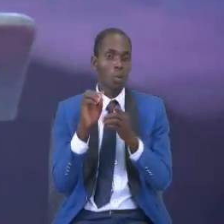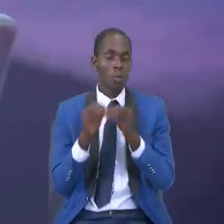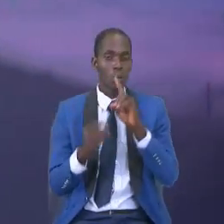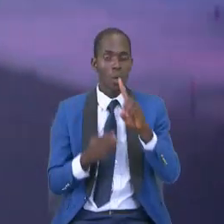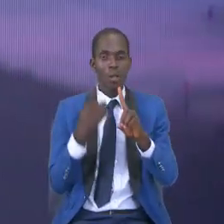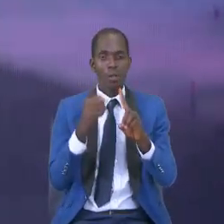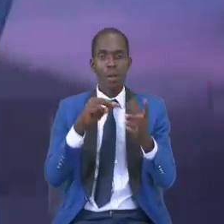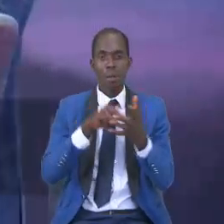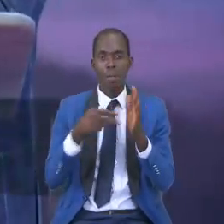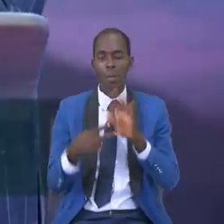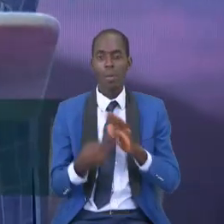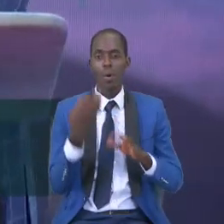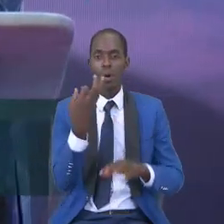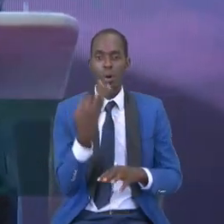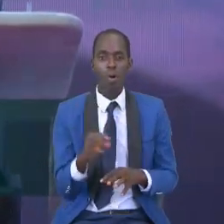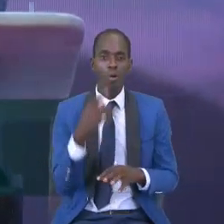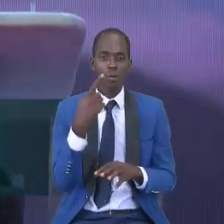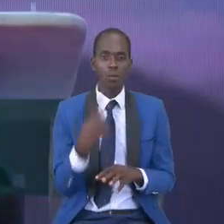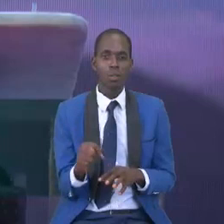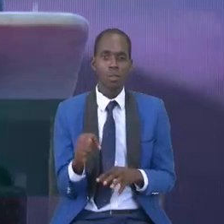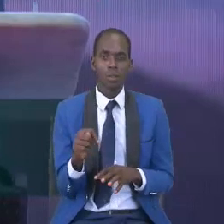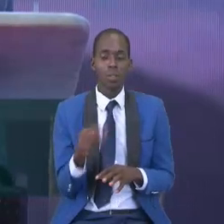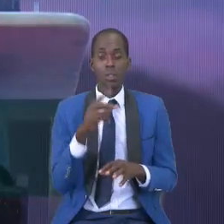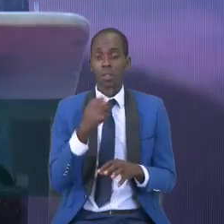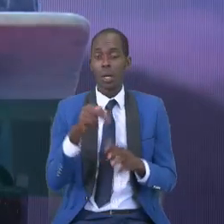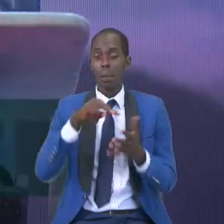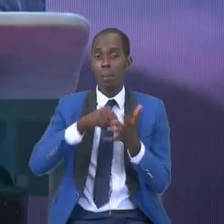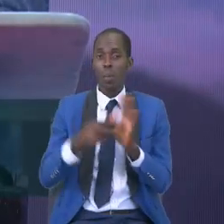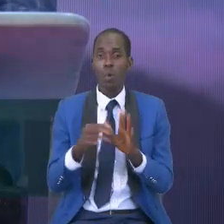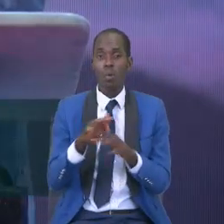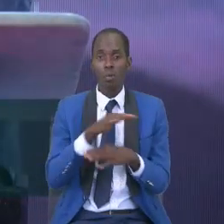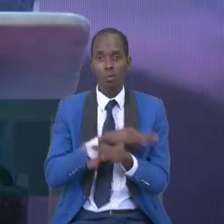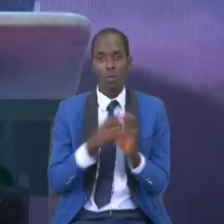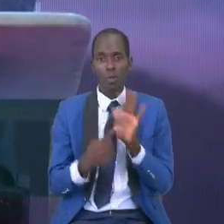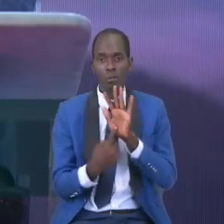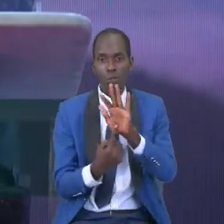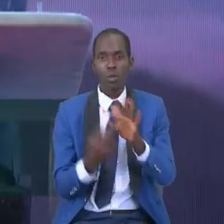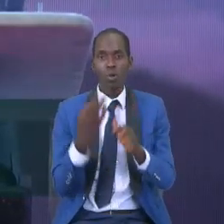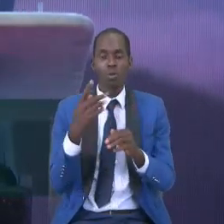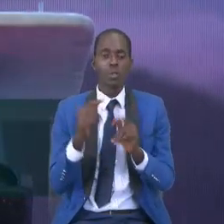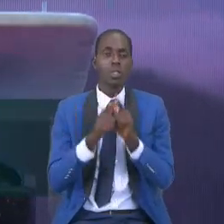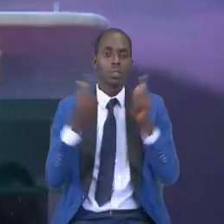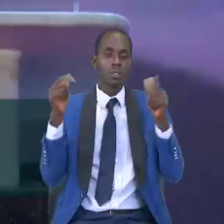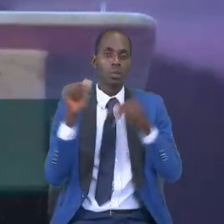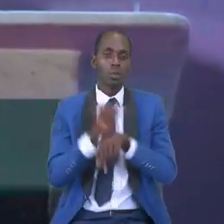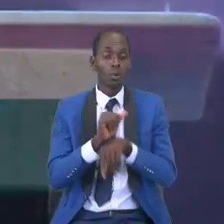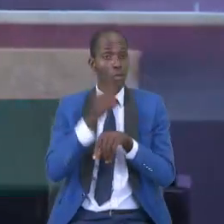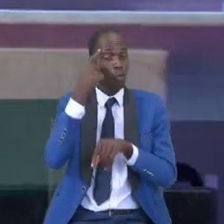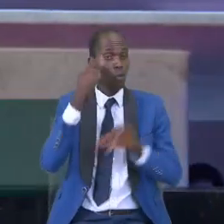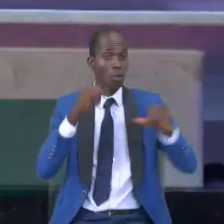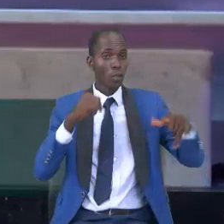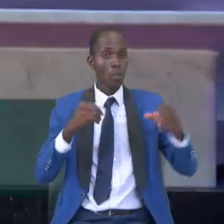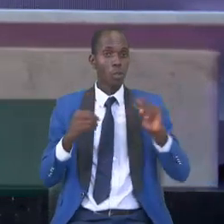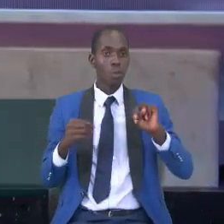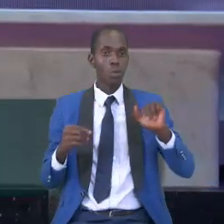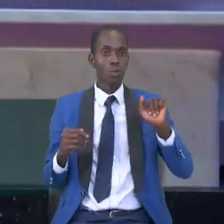purpose of the purposeful revelation of the Great Commission. For Jonah, it